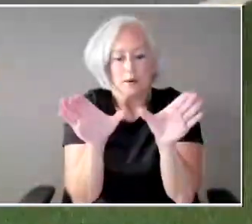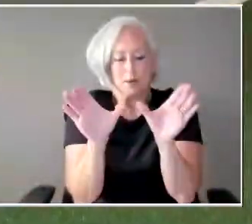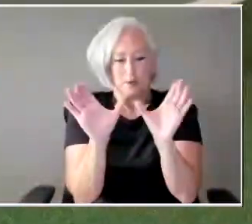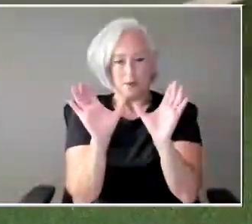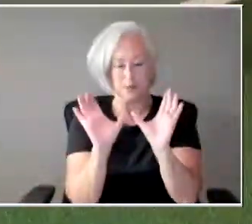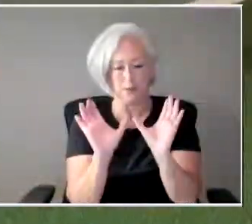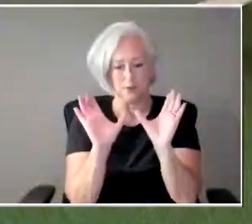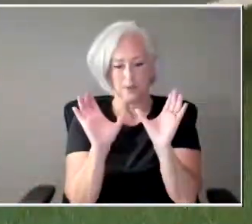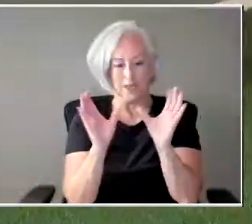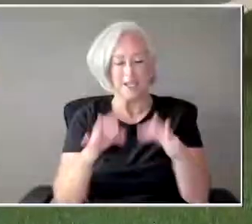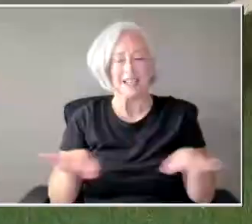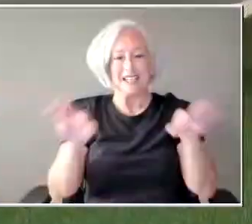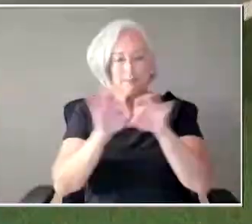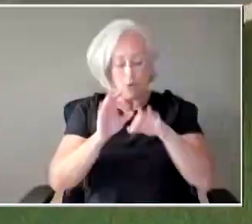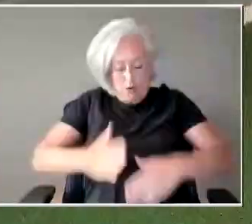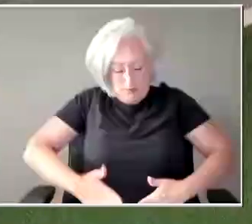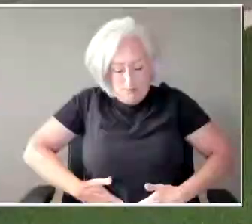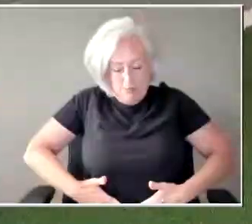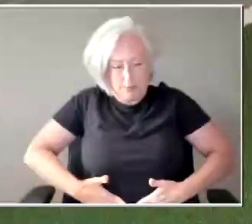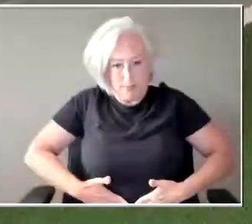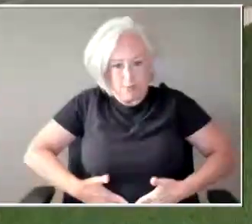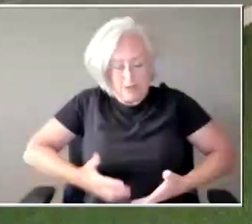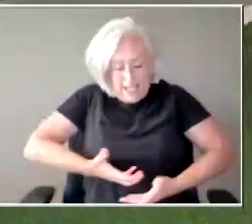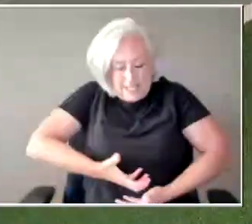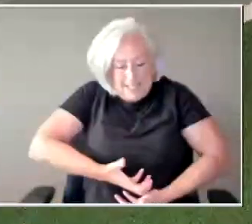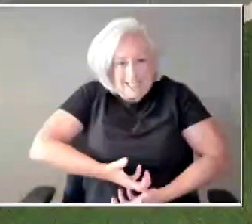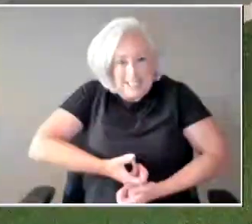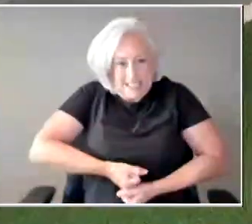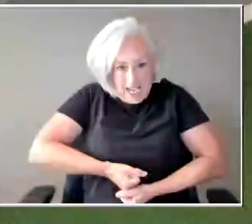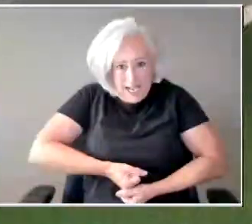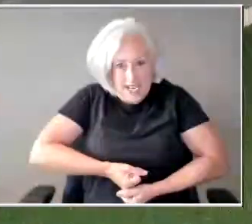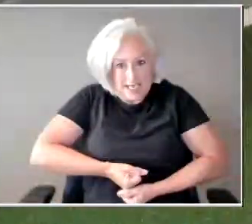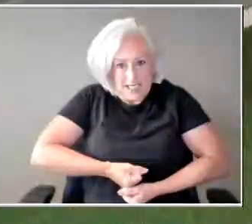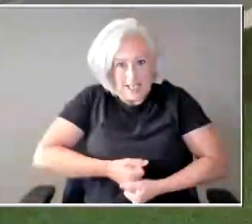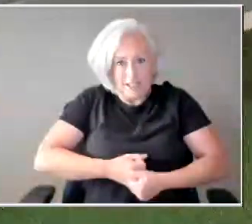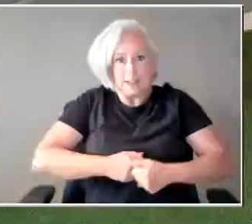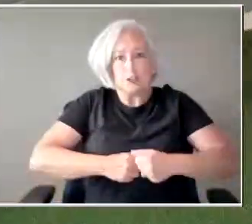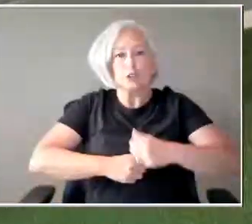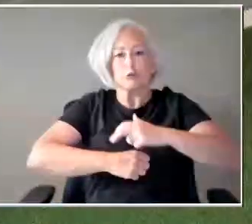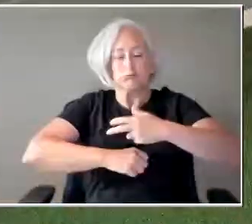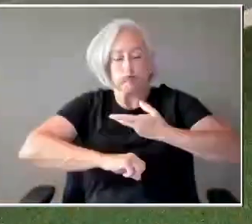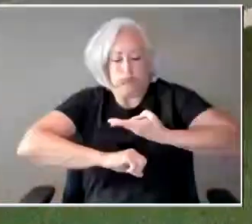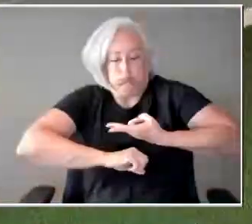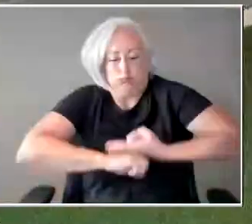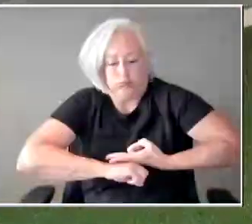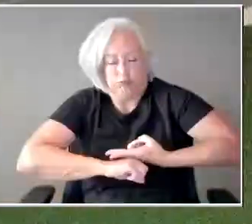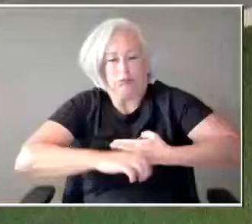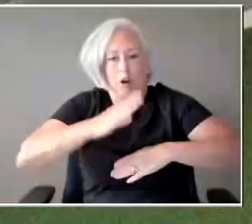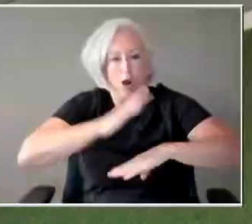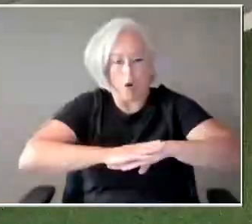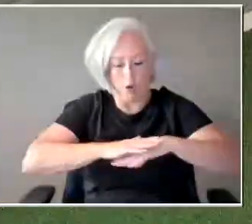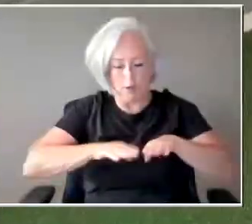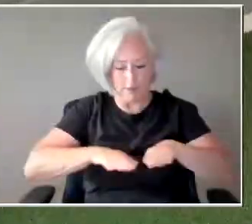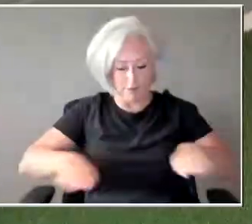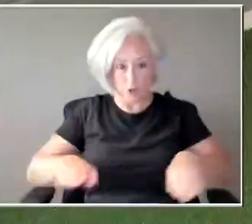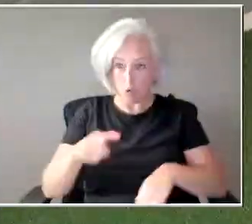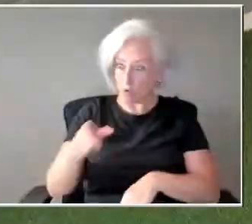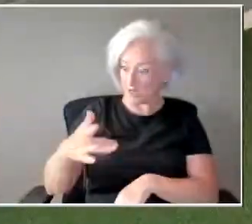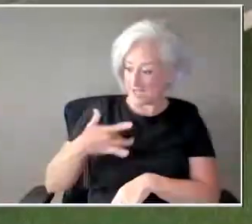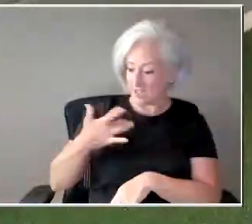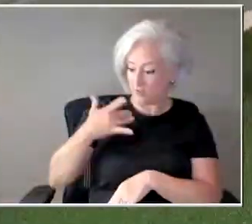lower abdomen to keep your low back pressed against the mat. So do you feel it? Do you feel the burn, Hawk? Or Yeah, you can feel it in your